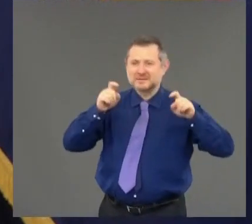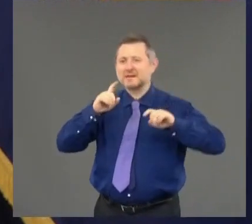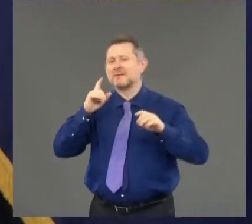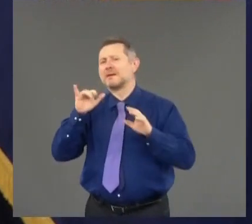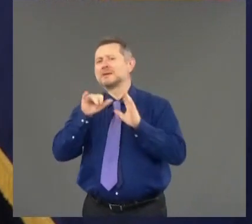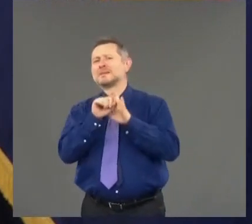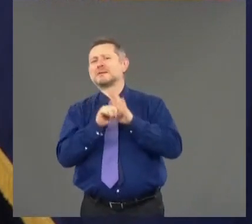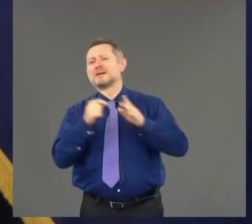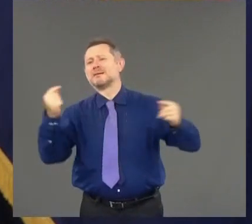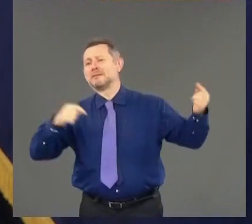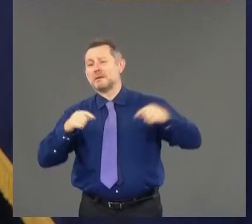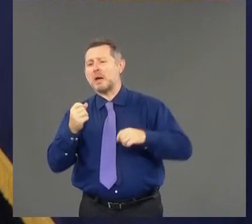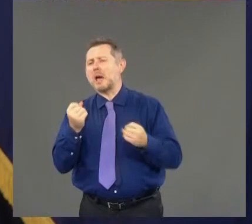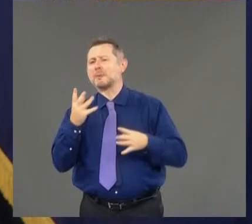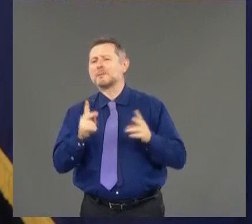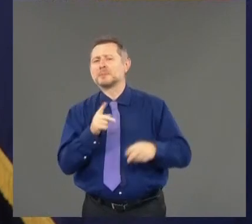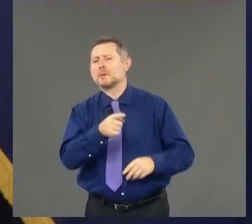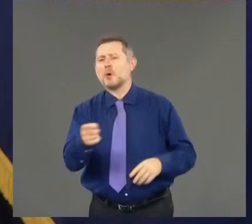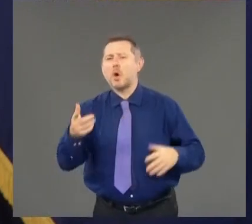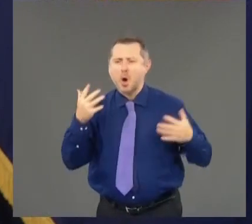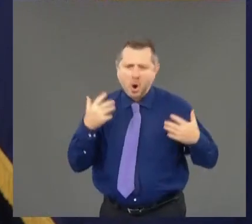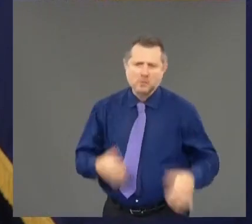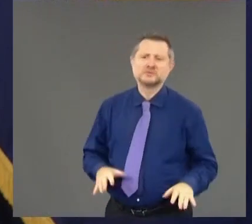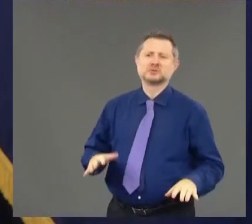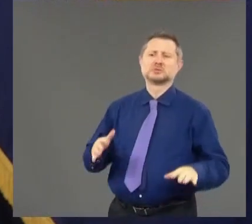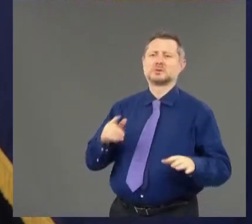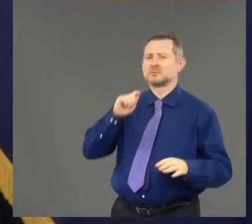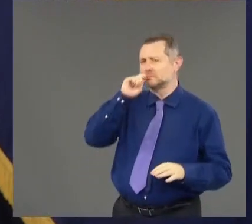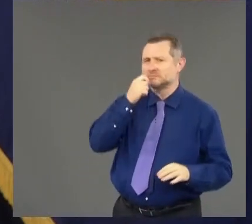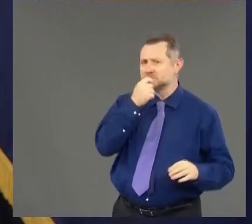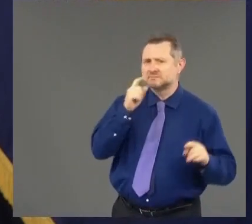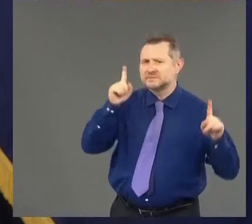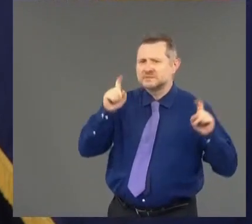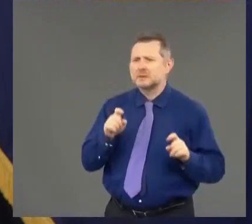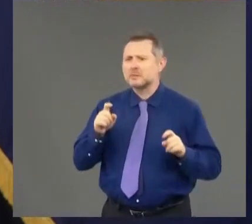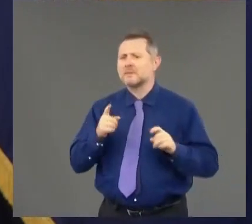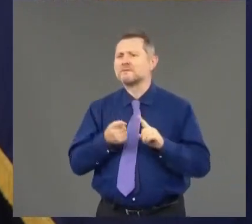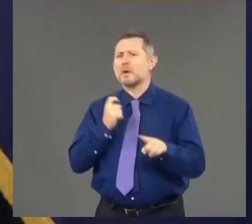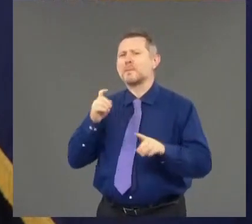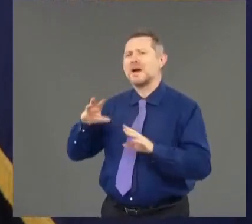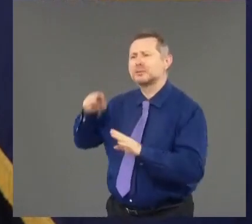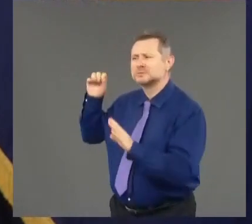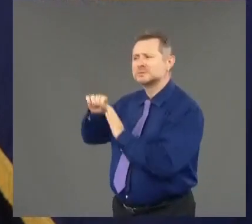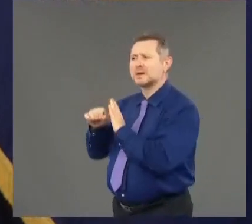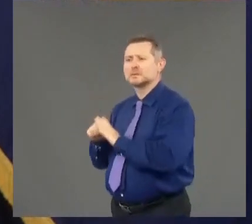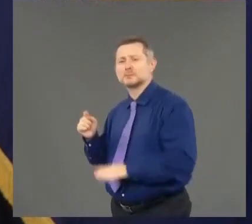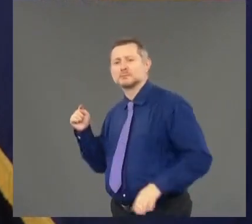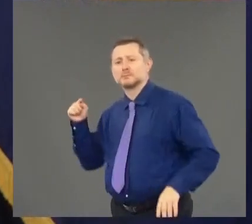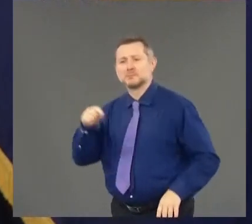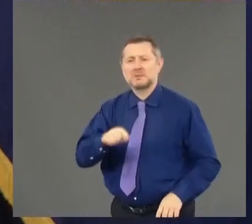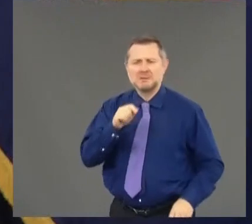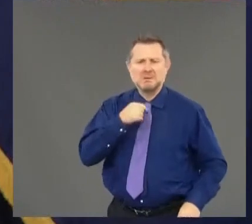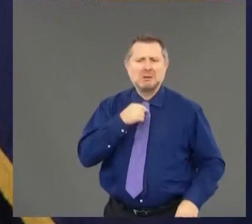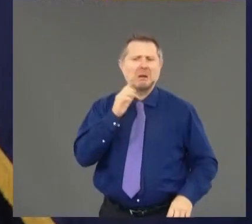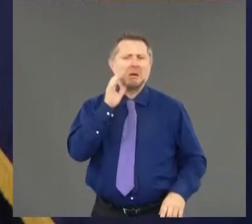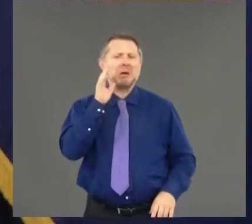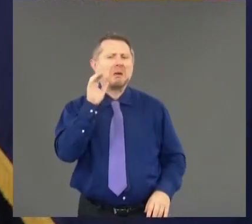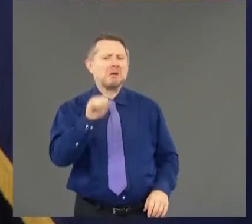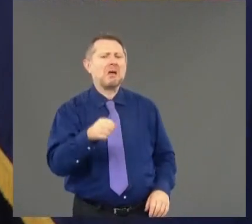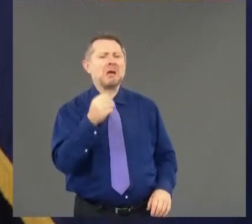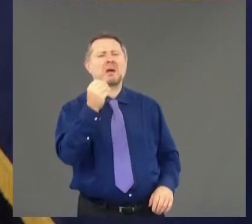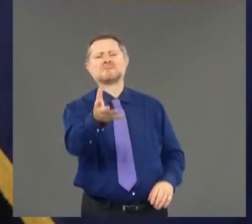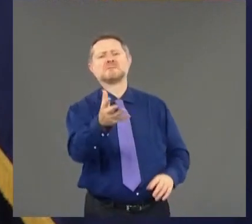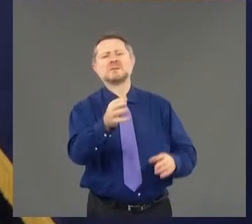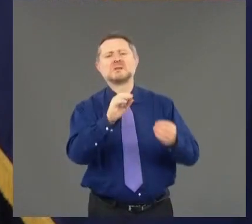have actually been tested that have recently visited out of state? I can get you the denominator. But, we